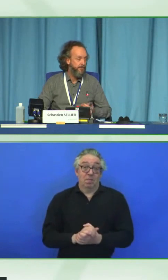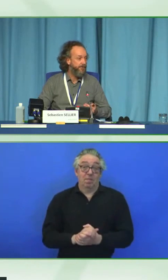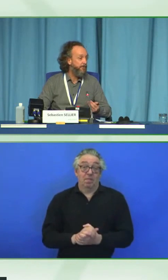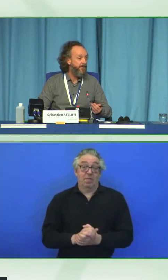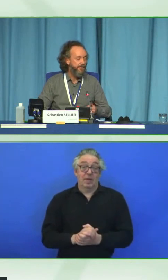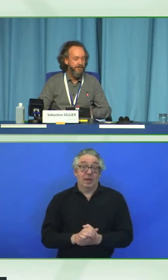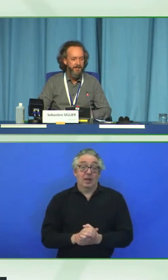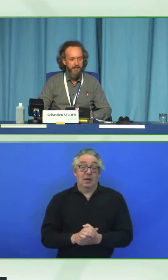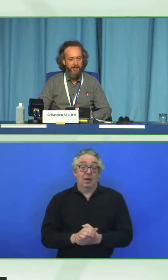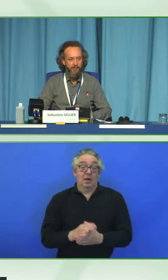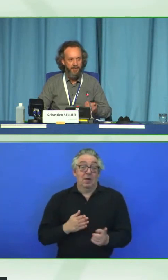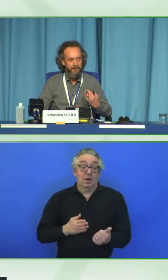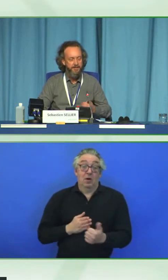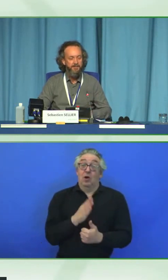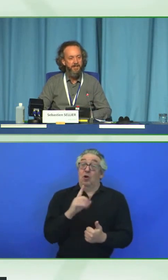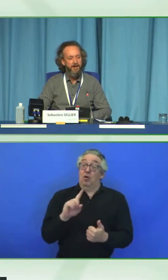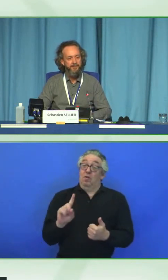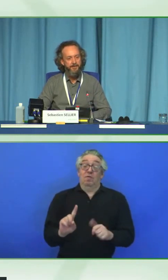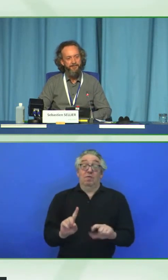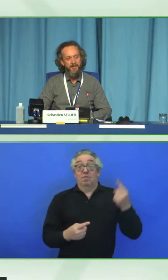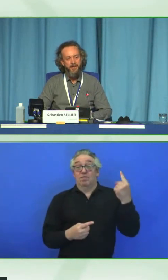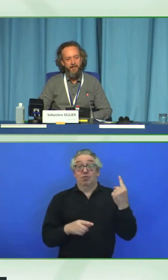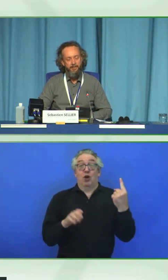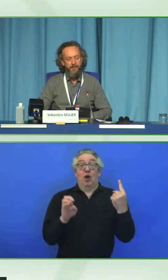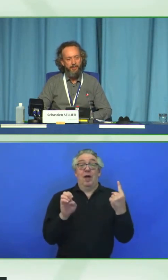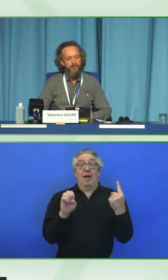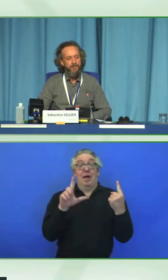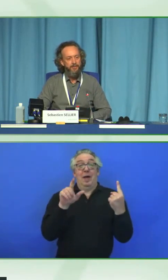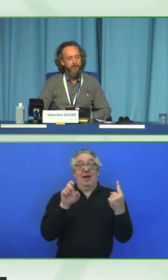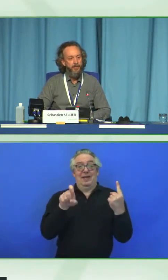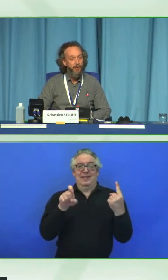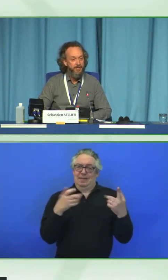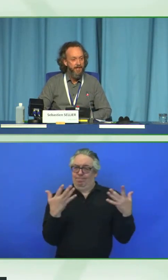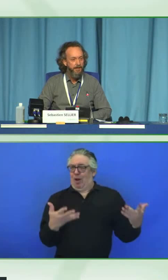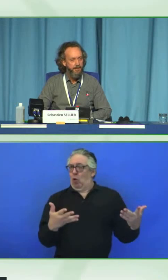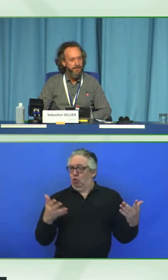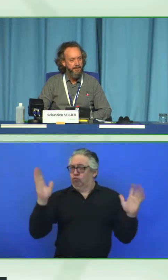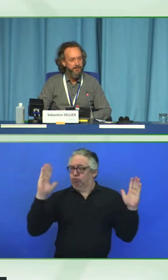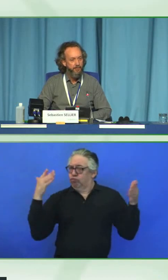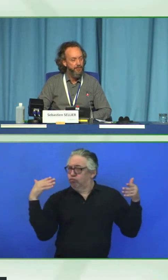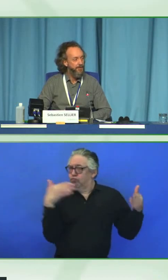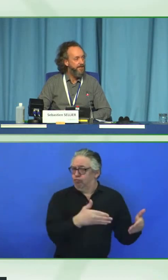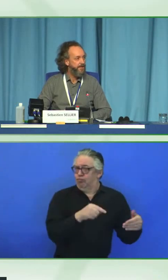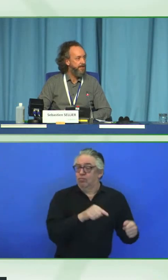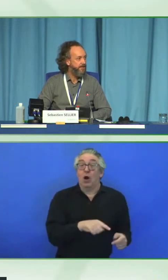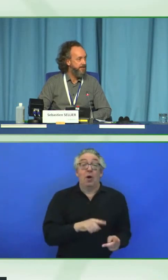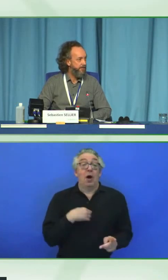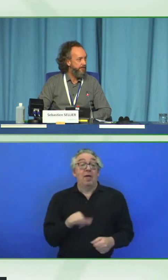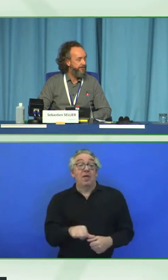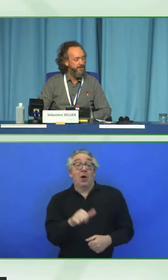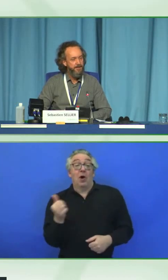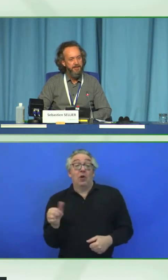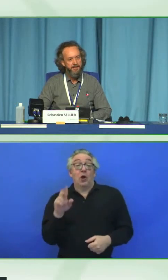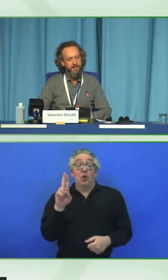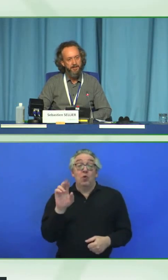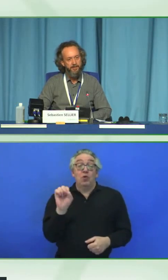Elix, the topic of the day, I will speak after, but also EJIA, Édition Jeunesse